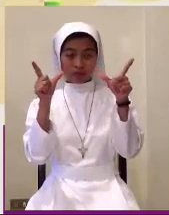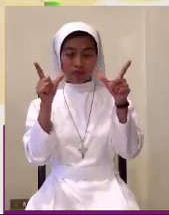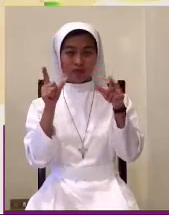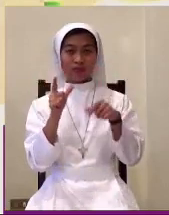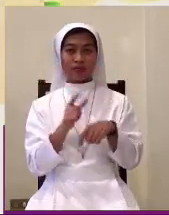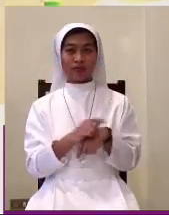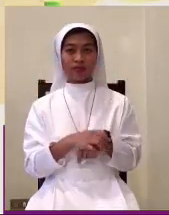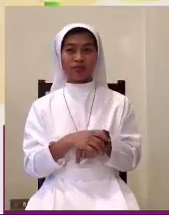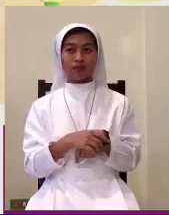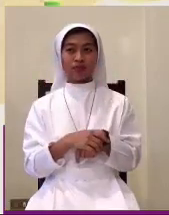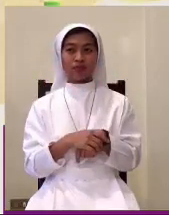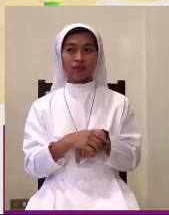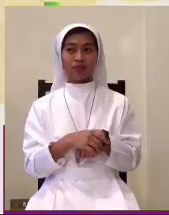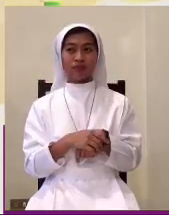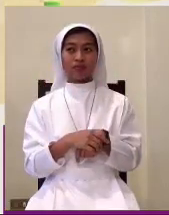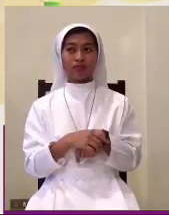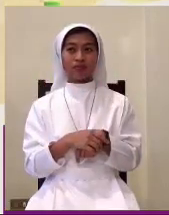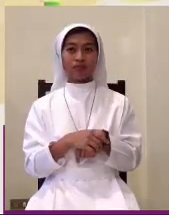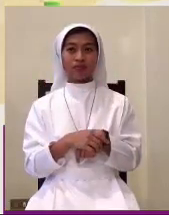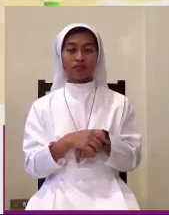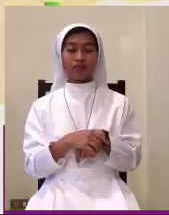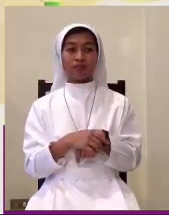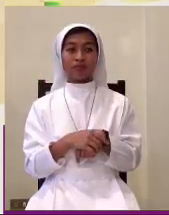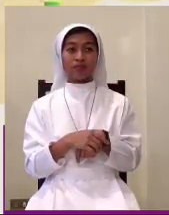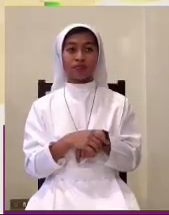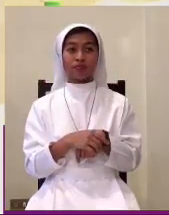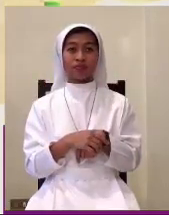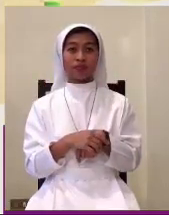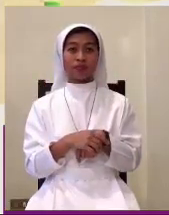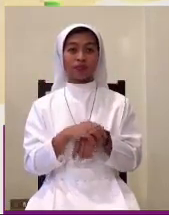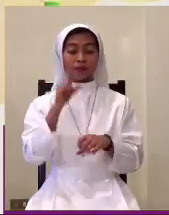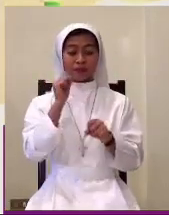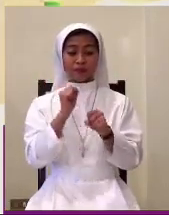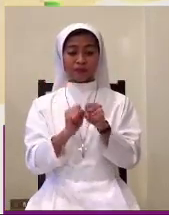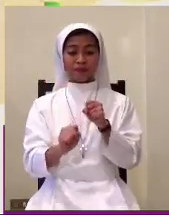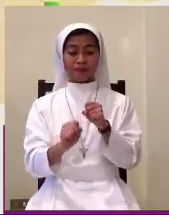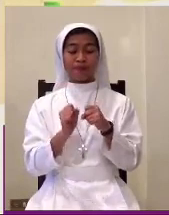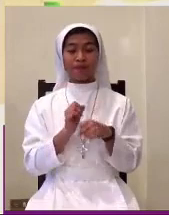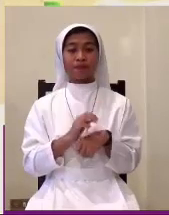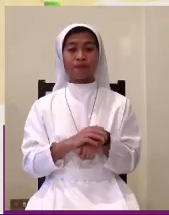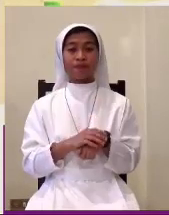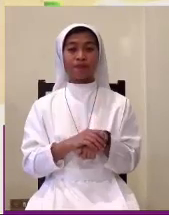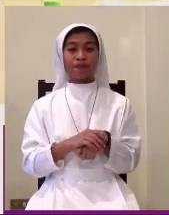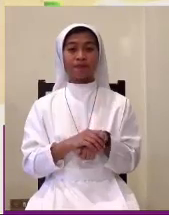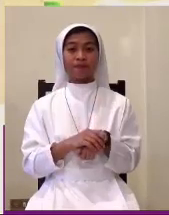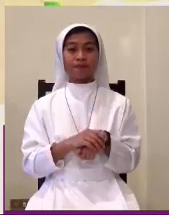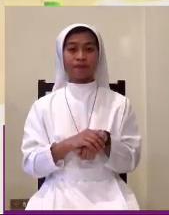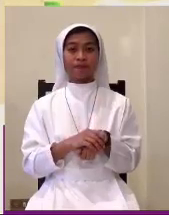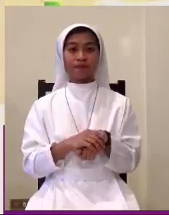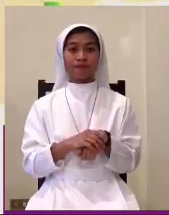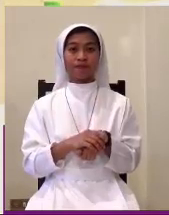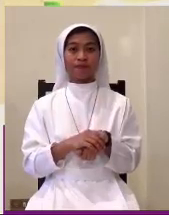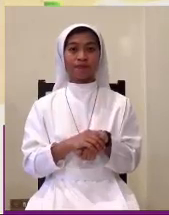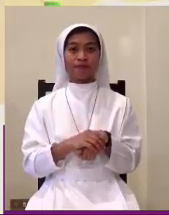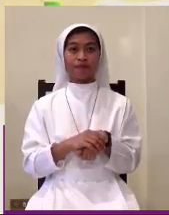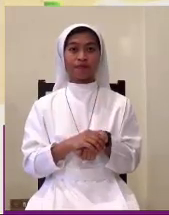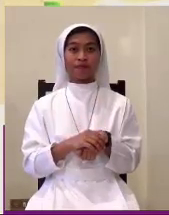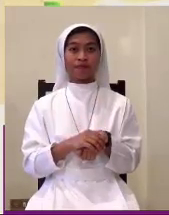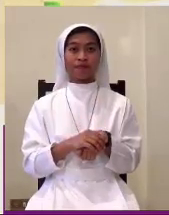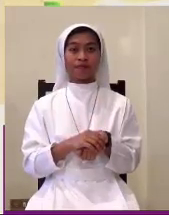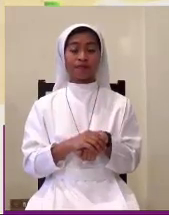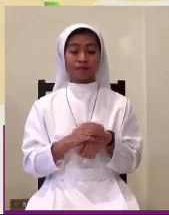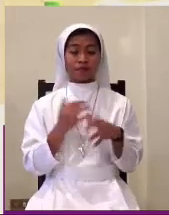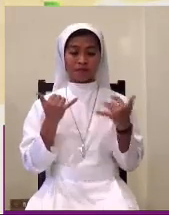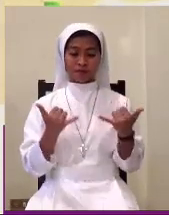up." No. My dear brothers and sisters, as I said, in the face of this sad news that